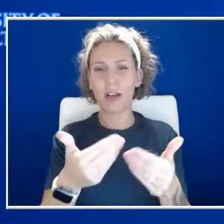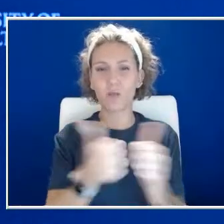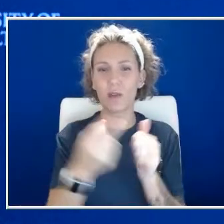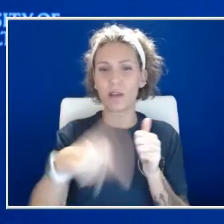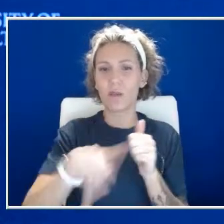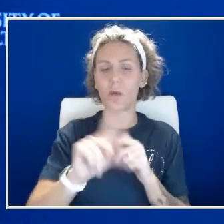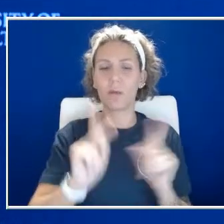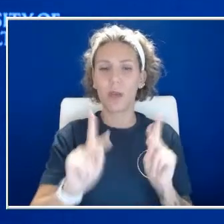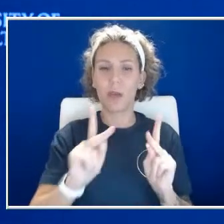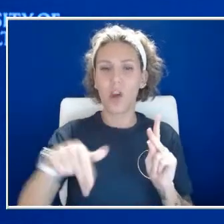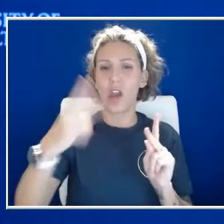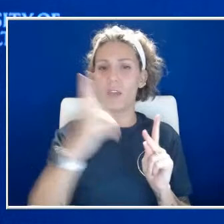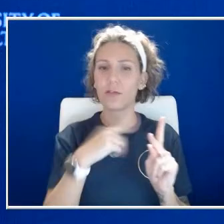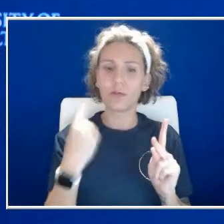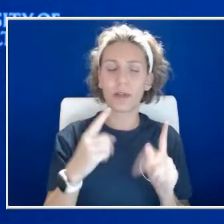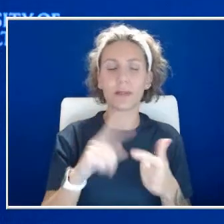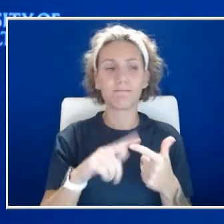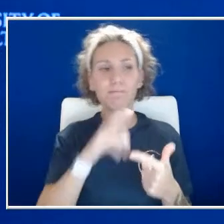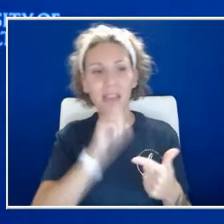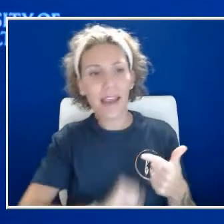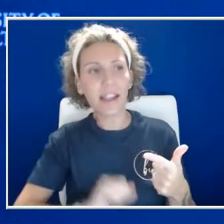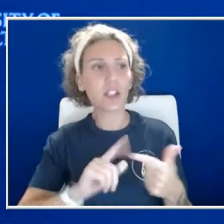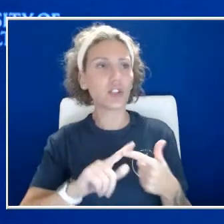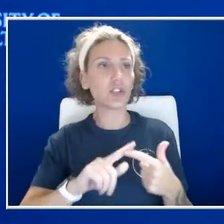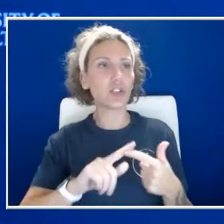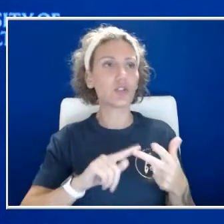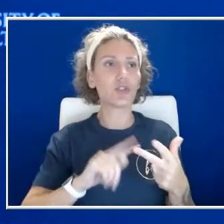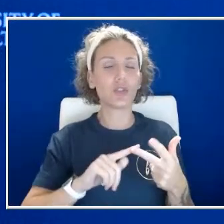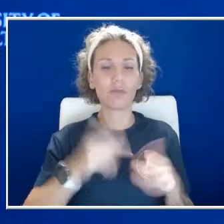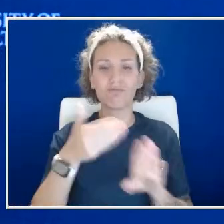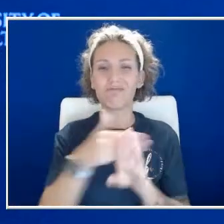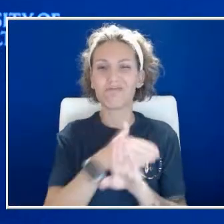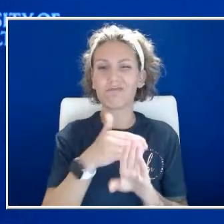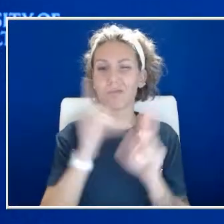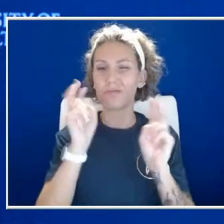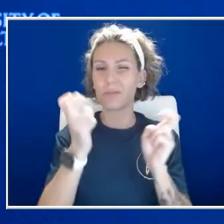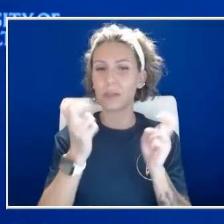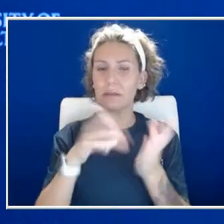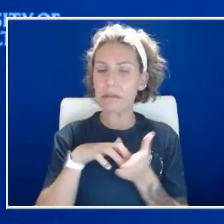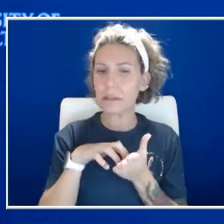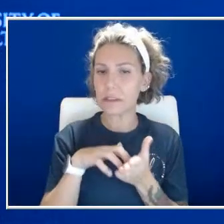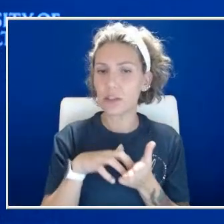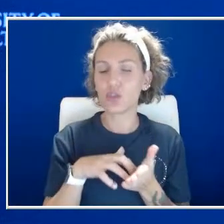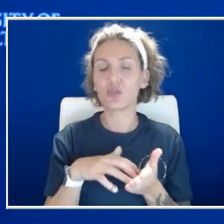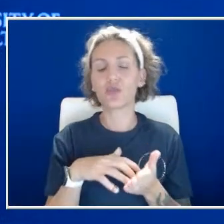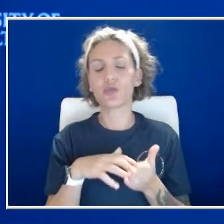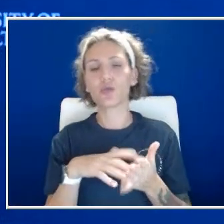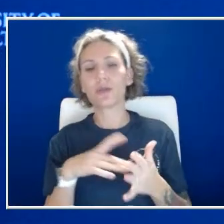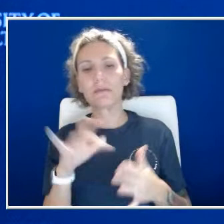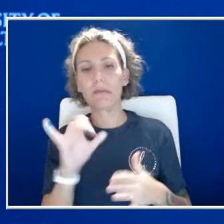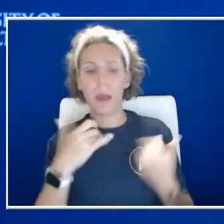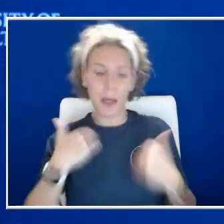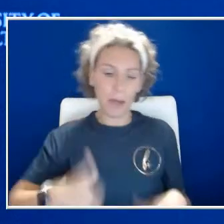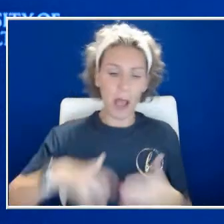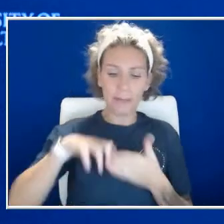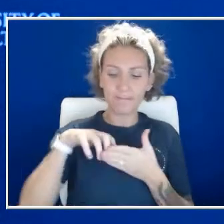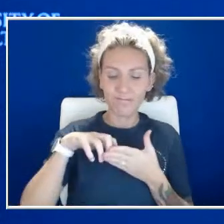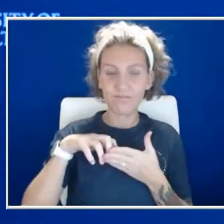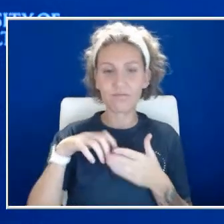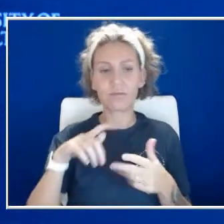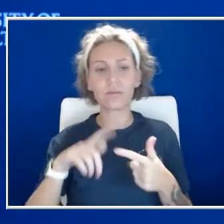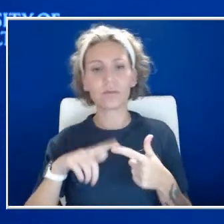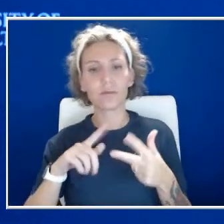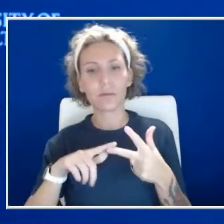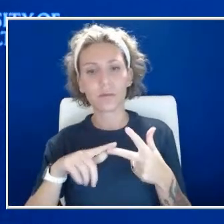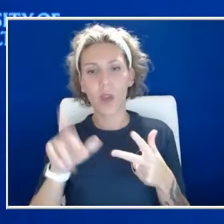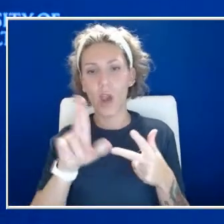So age, comorbid conditions, chronic issues, especially immunosuppression, things like that. We know RSV,